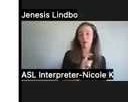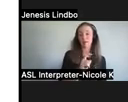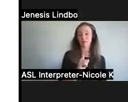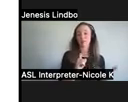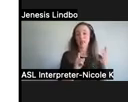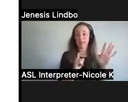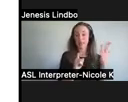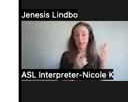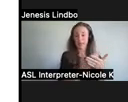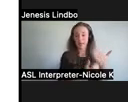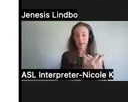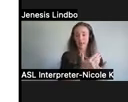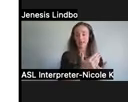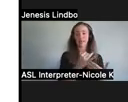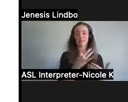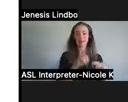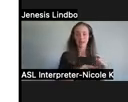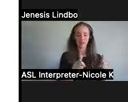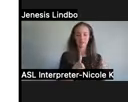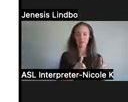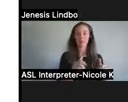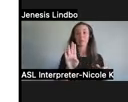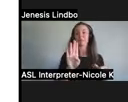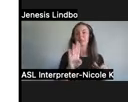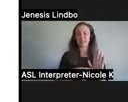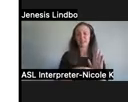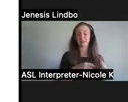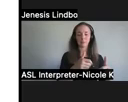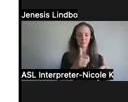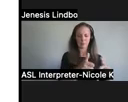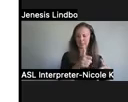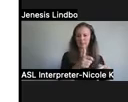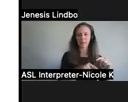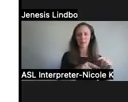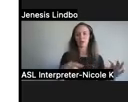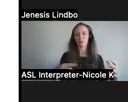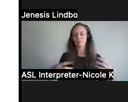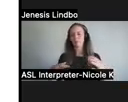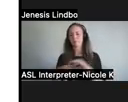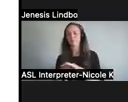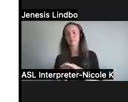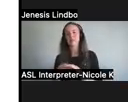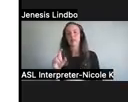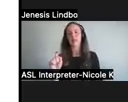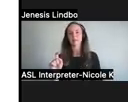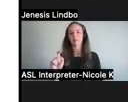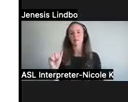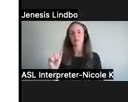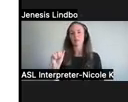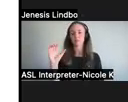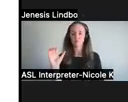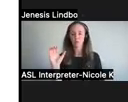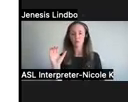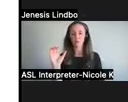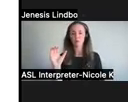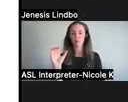hands. And for the buttons they can't access, let's say the B button, you can plug in a switch to the Xbox Adaptive Controller and mount that